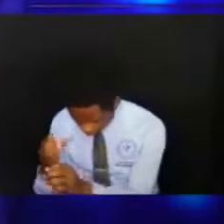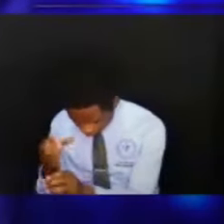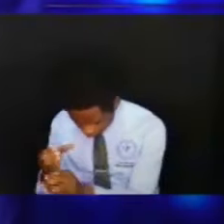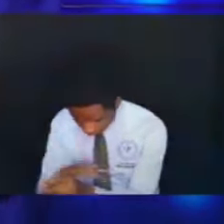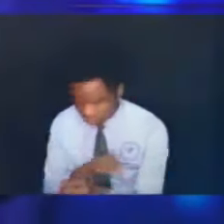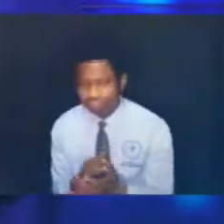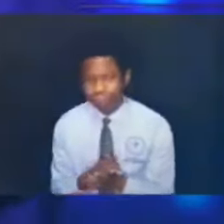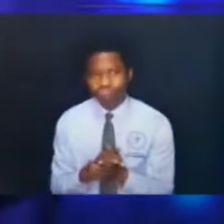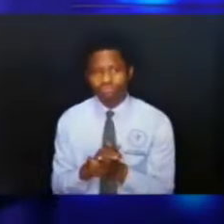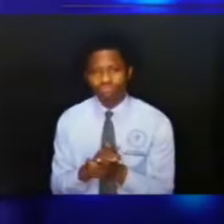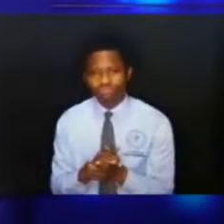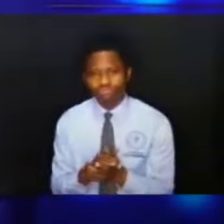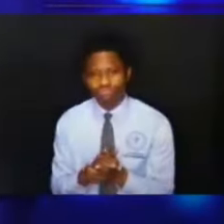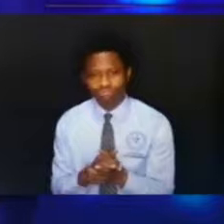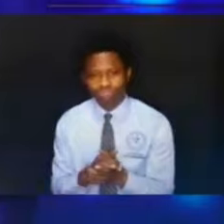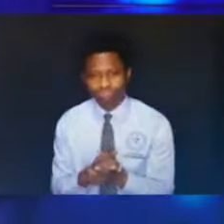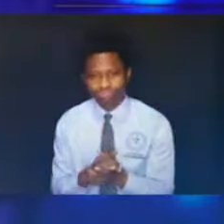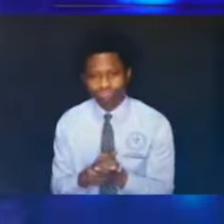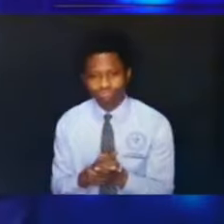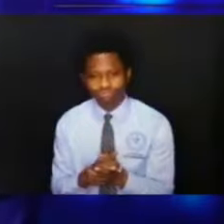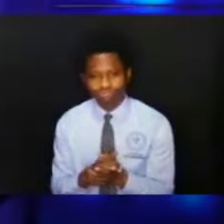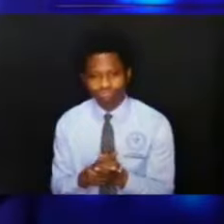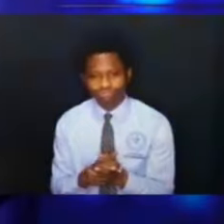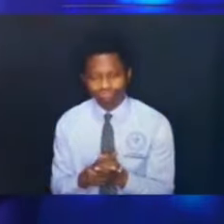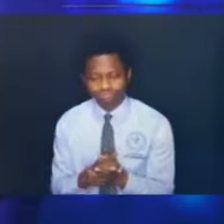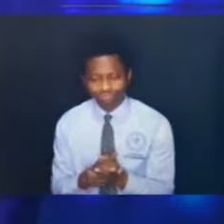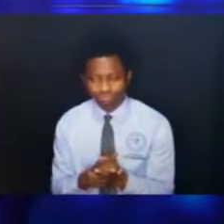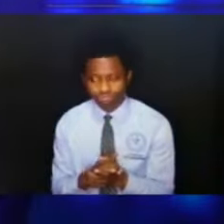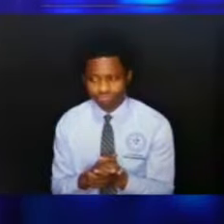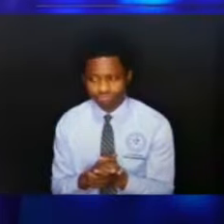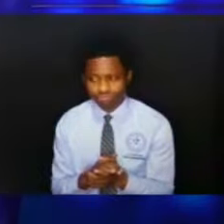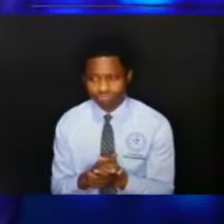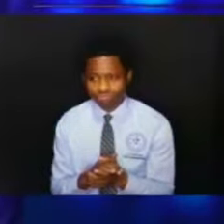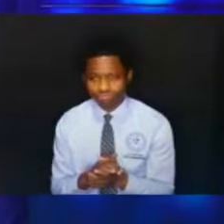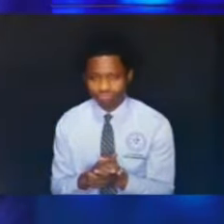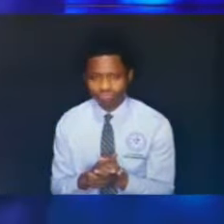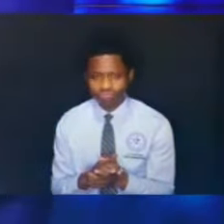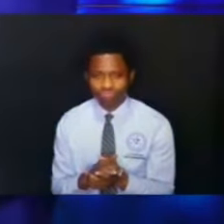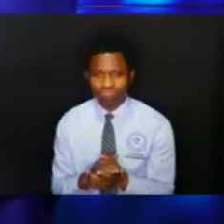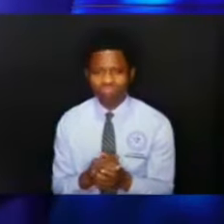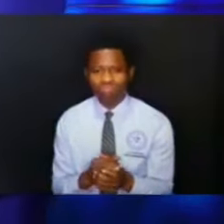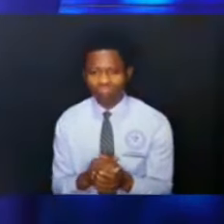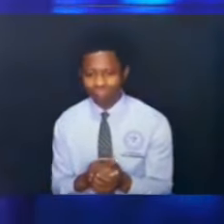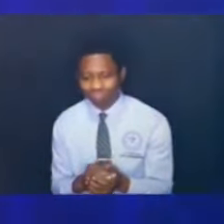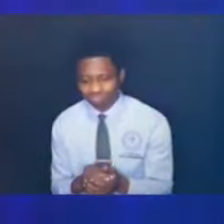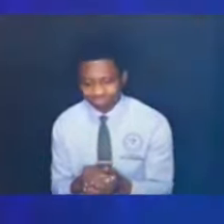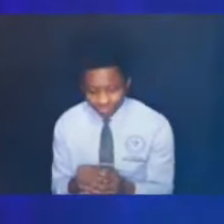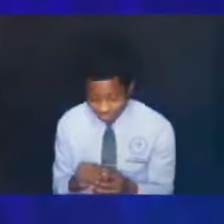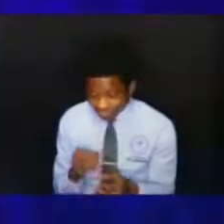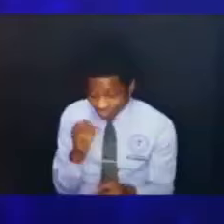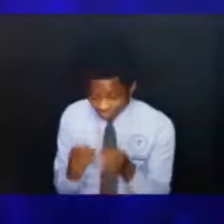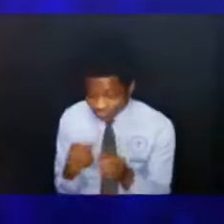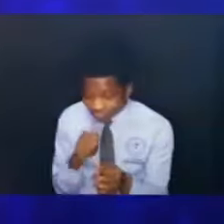Otherwise, all of us will have to leave the church house, go looking for fellows